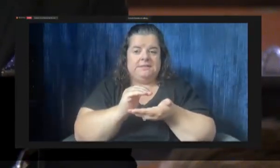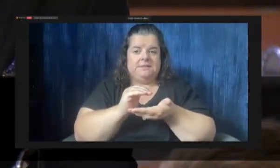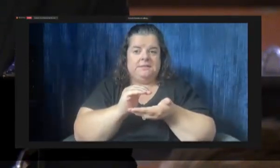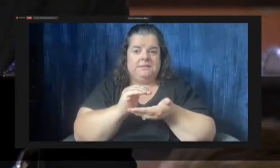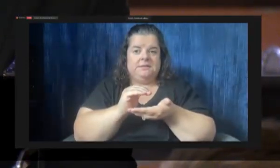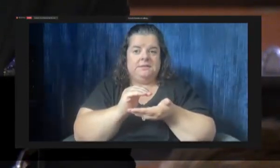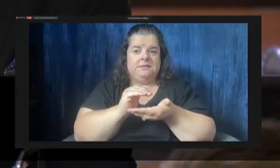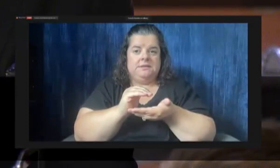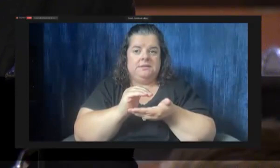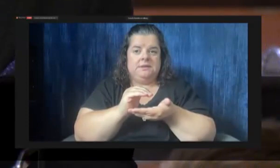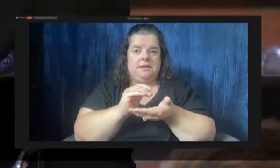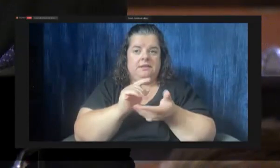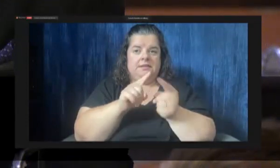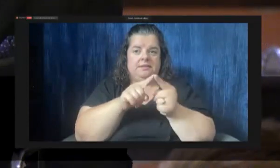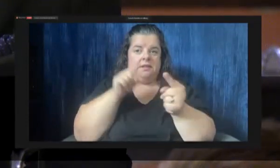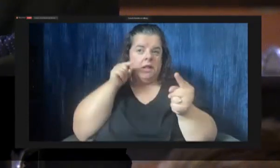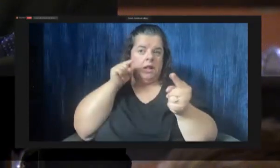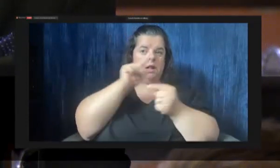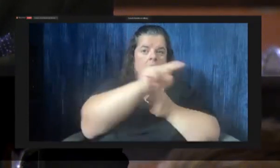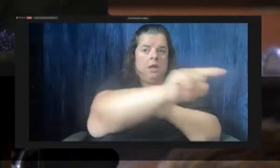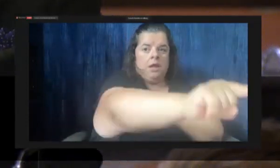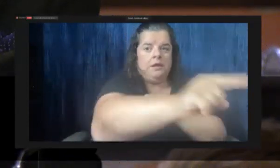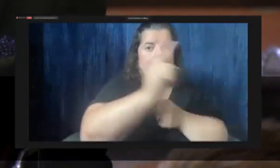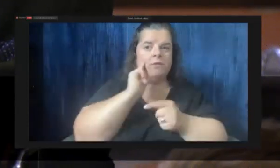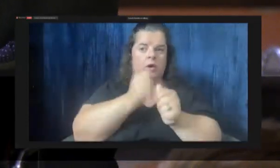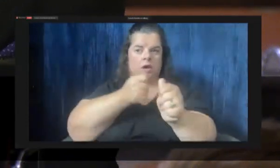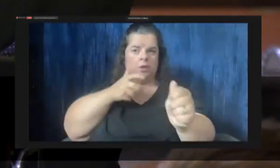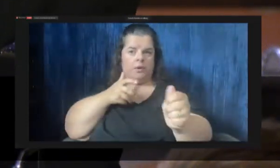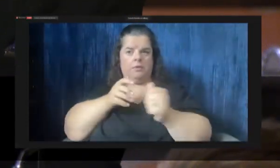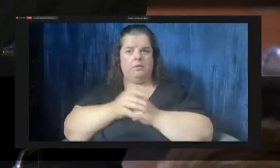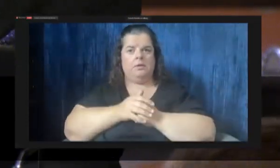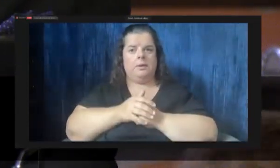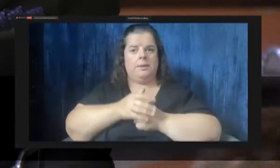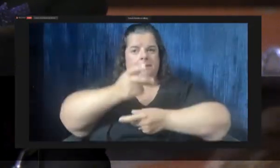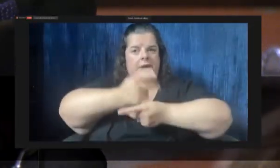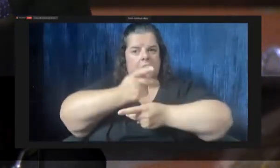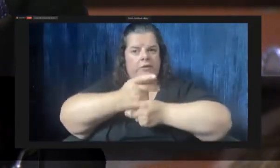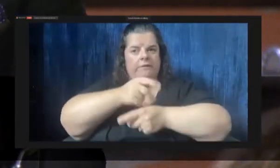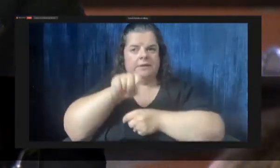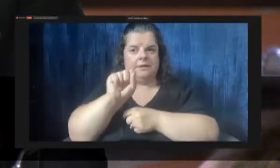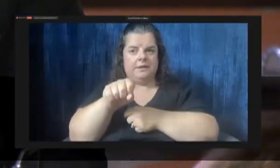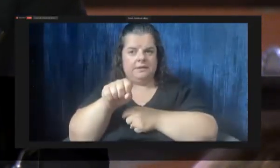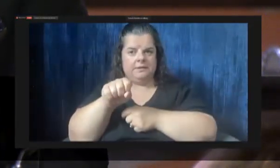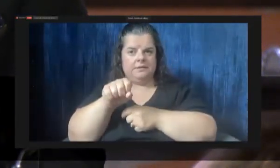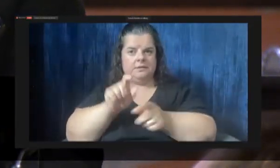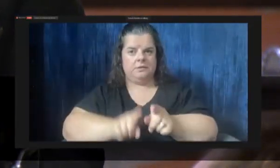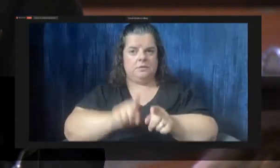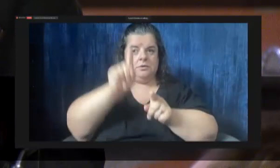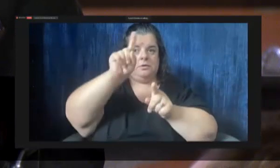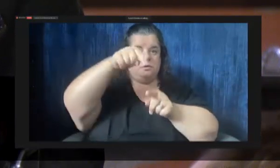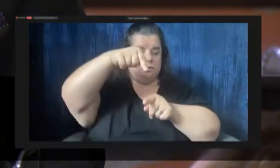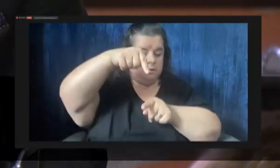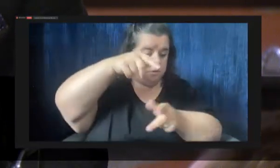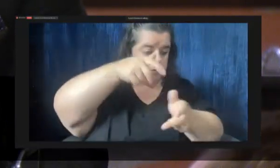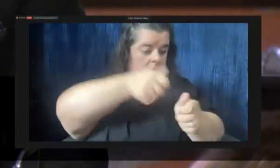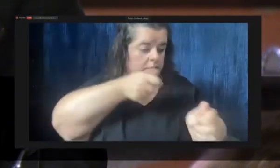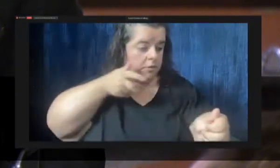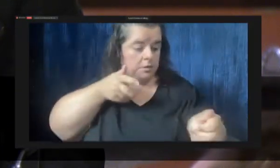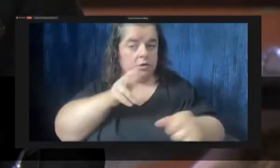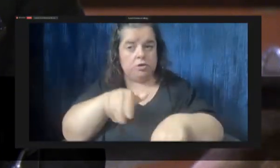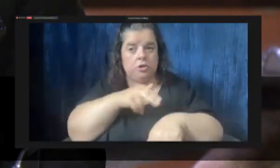vertical travel of a projectile. Yeah, I would say be careful with that because, yes, tree stands, it's typically how they bow hunt. Right. And back